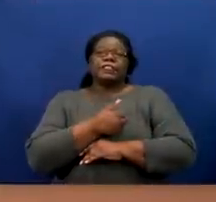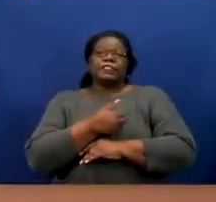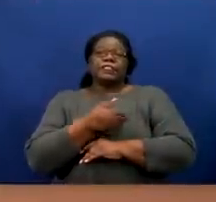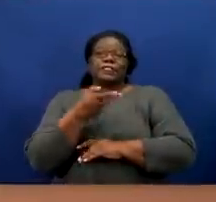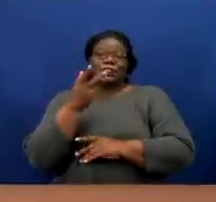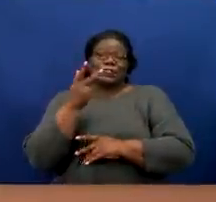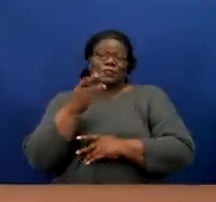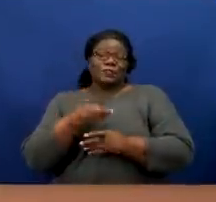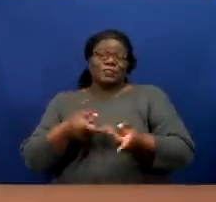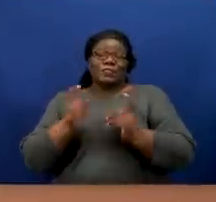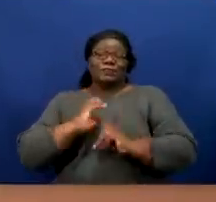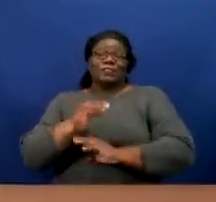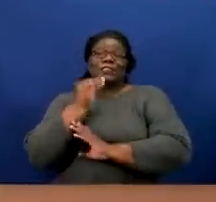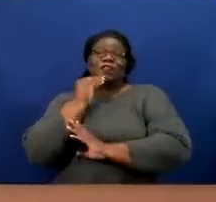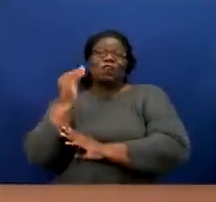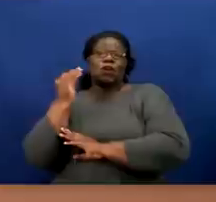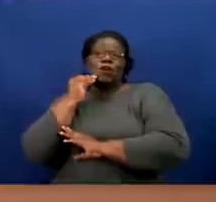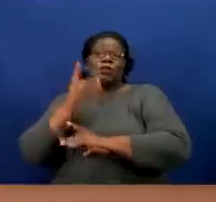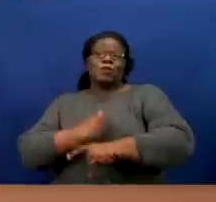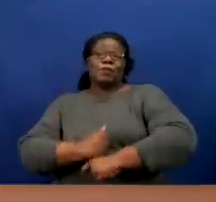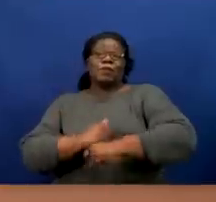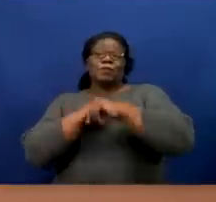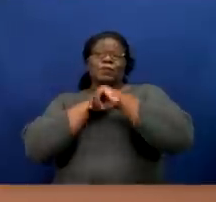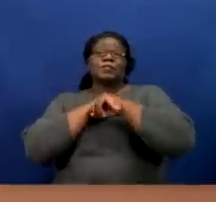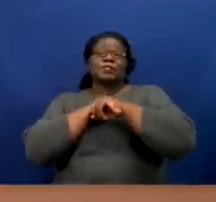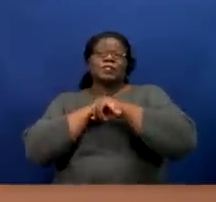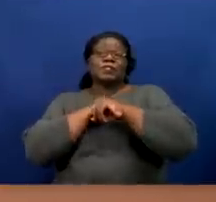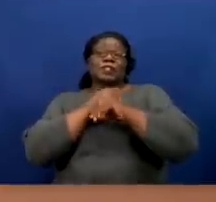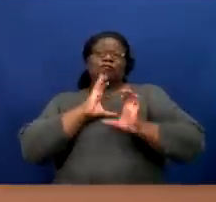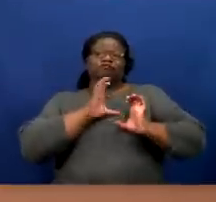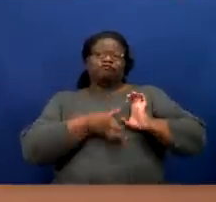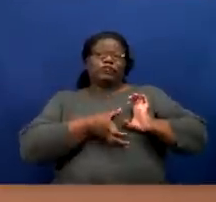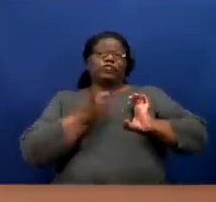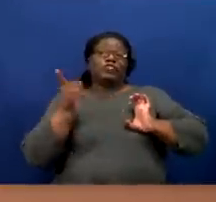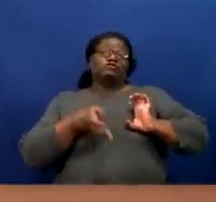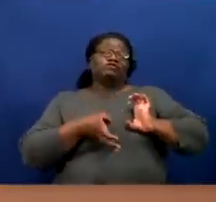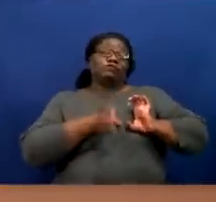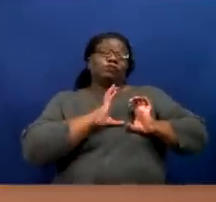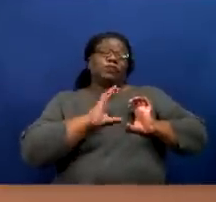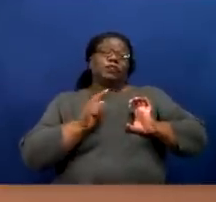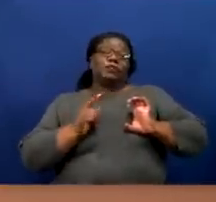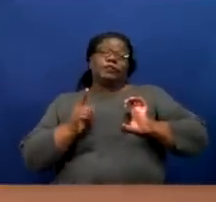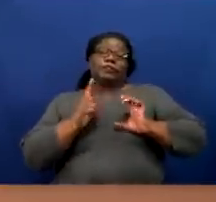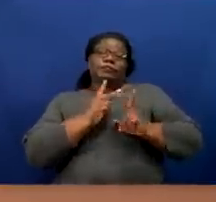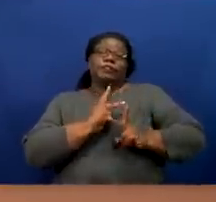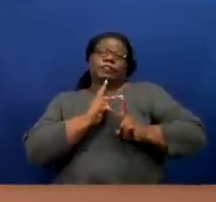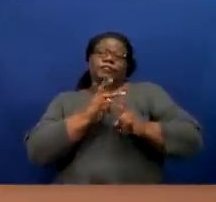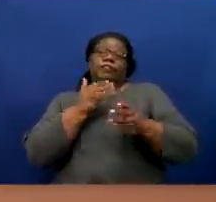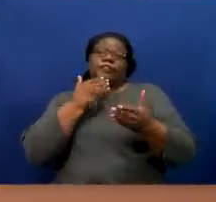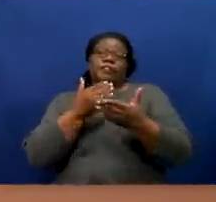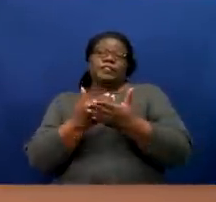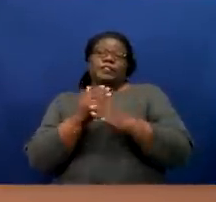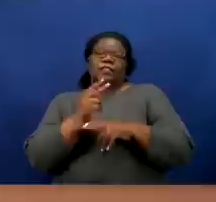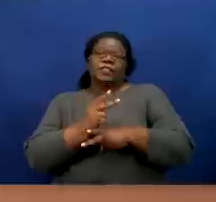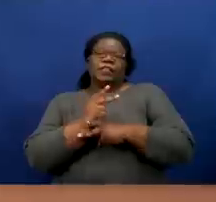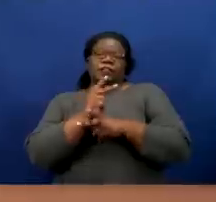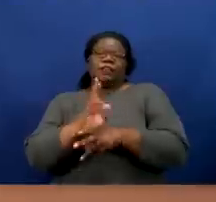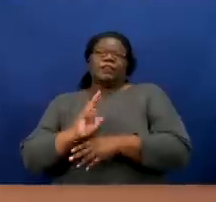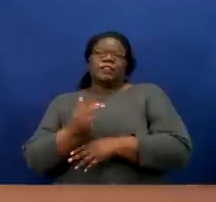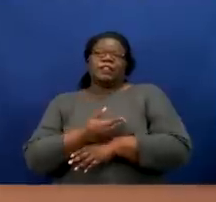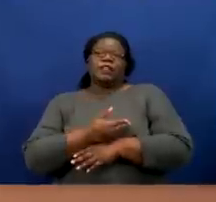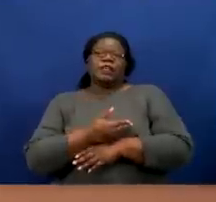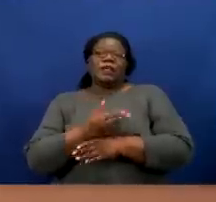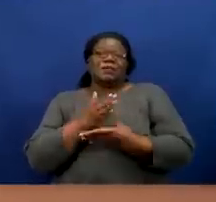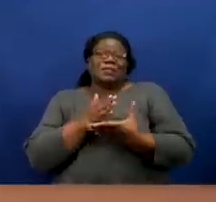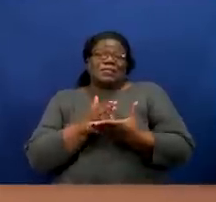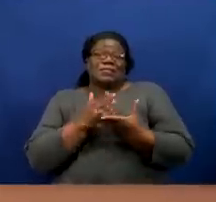head. You've given us shelter. You've mended our broken hearts. You have taken such good care of us, God, and we just pause now